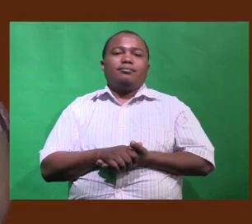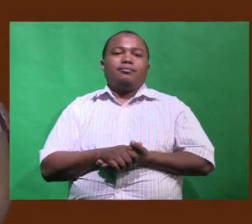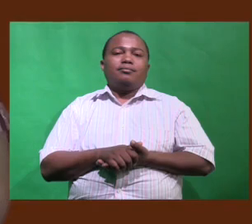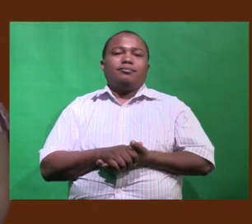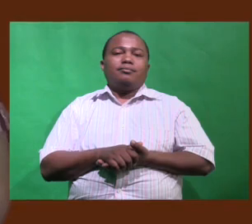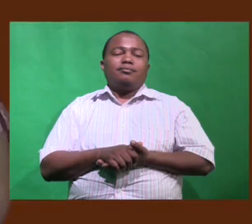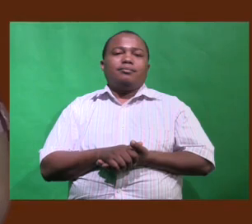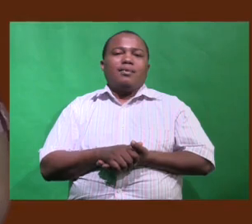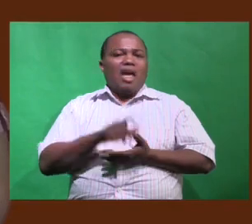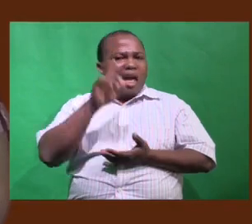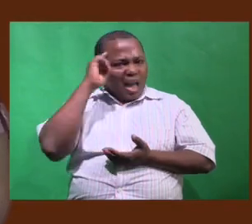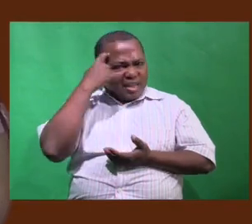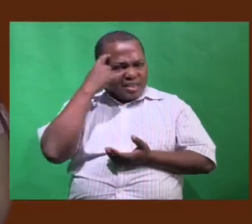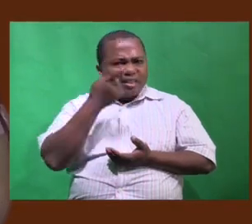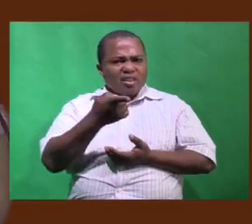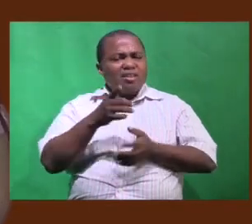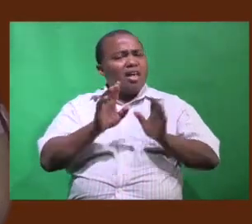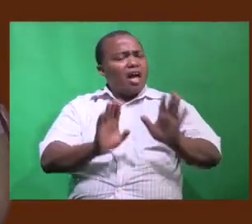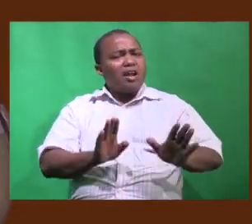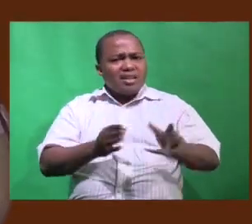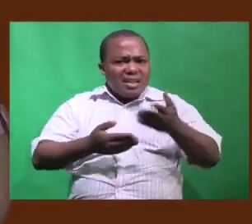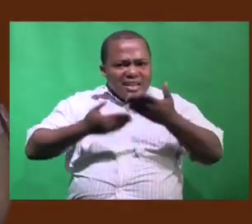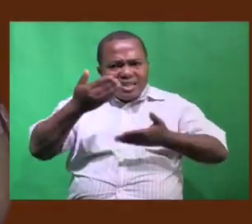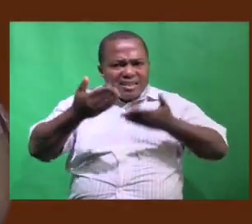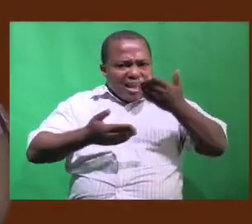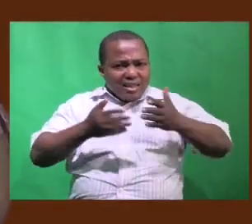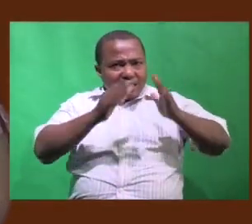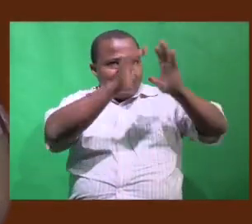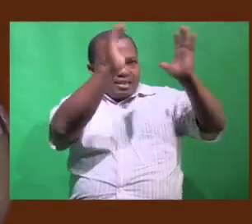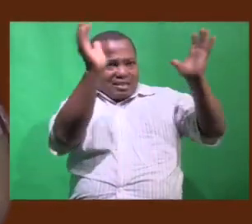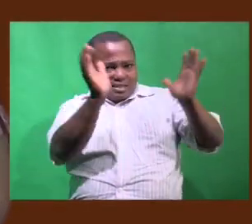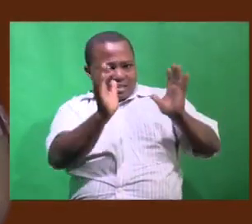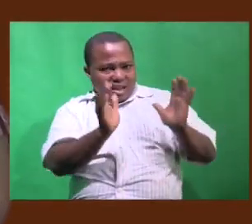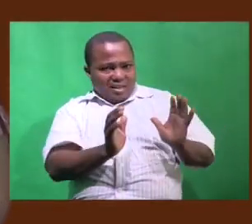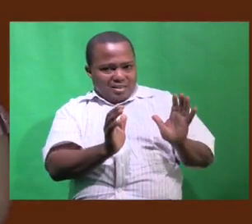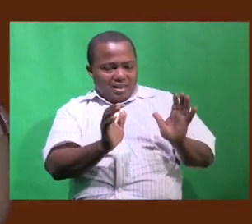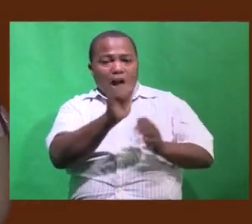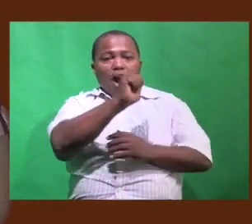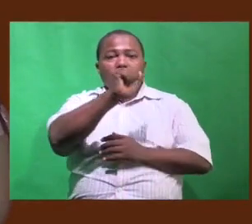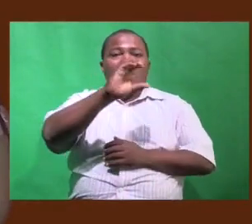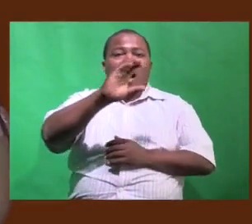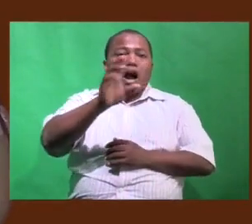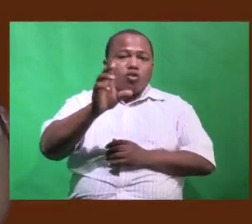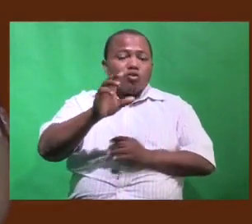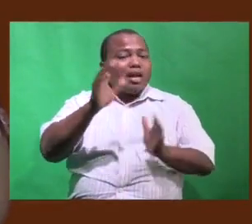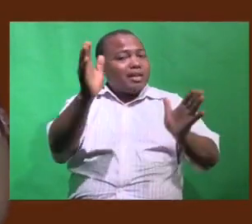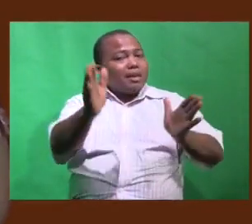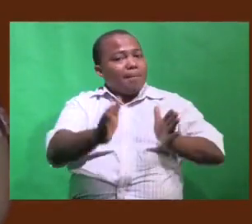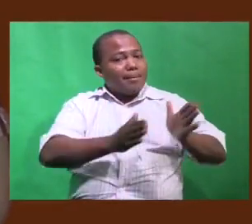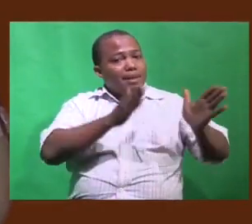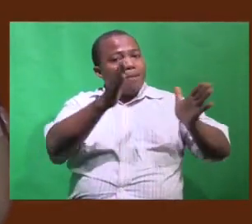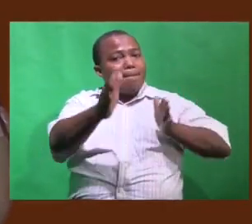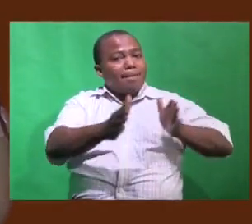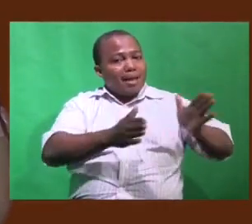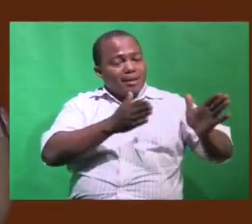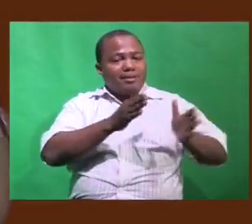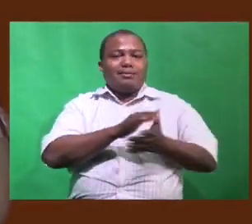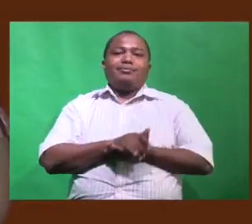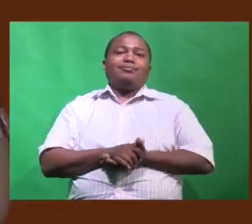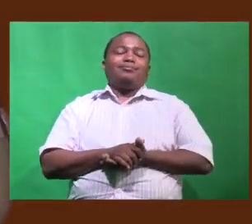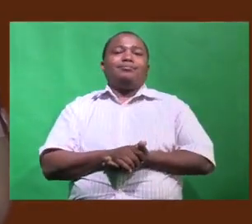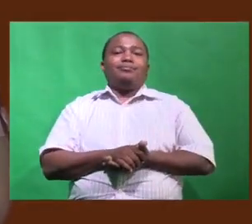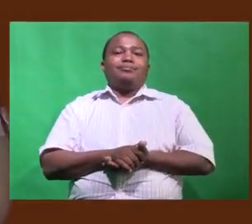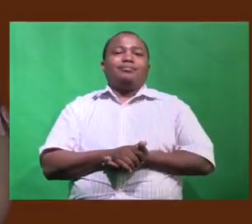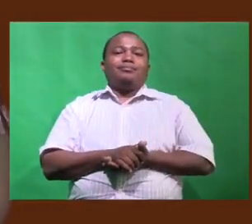I think we have already discussed the structure of accrued and prepaid expenses and accrued and prepaid revenue.